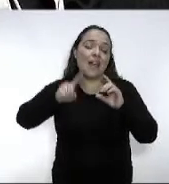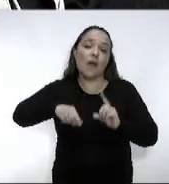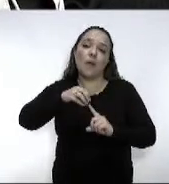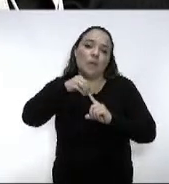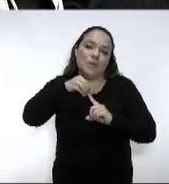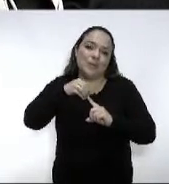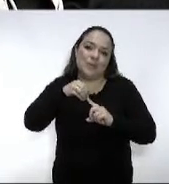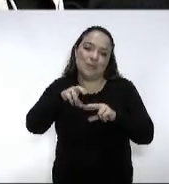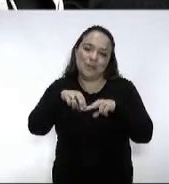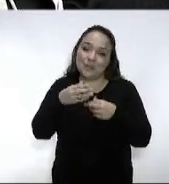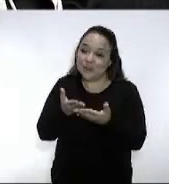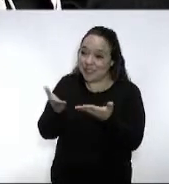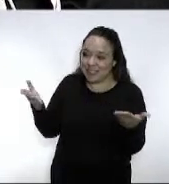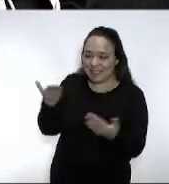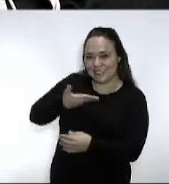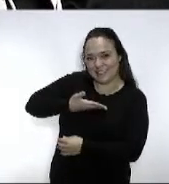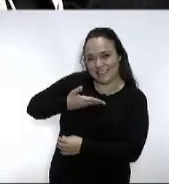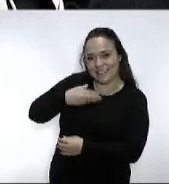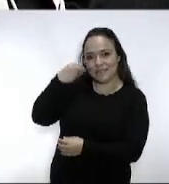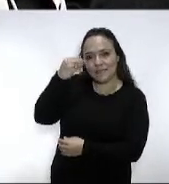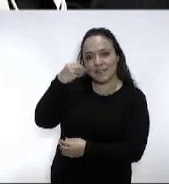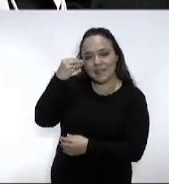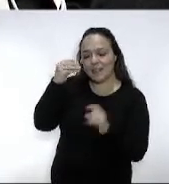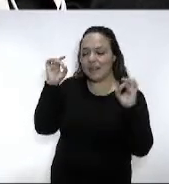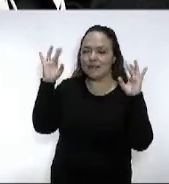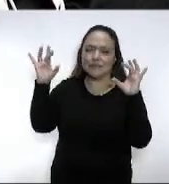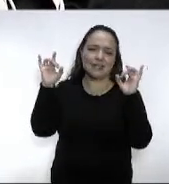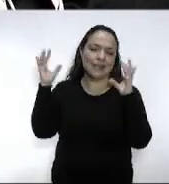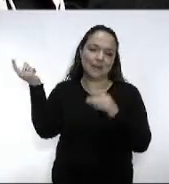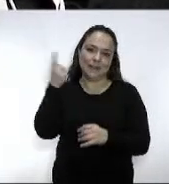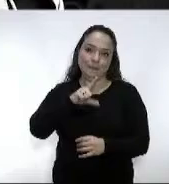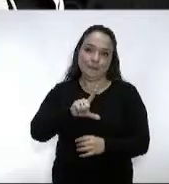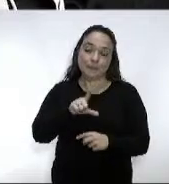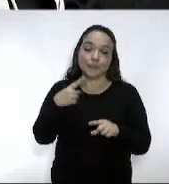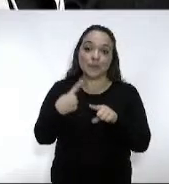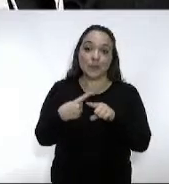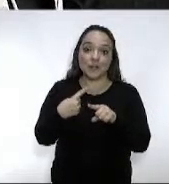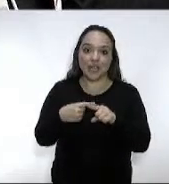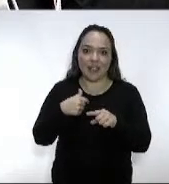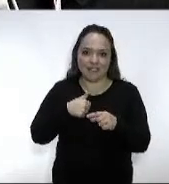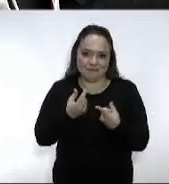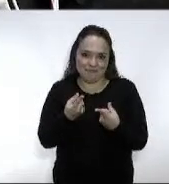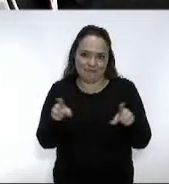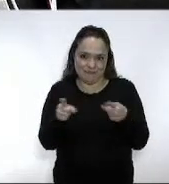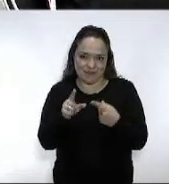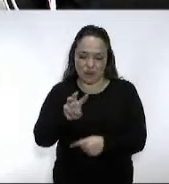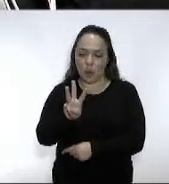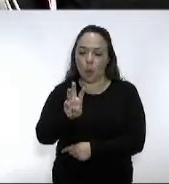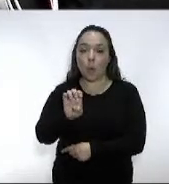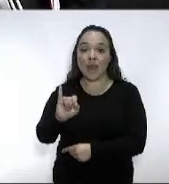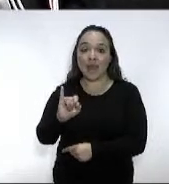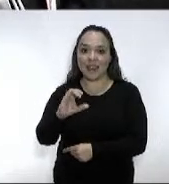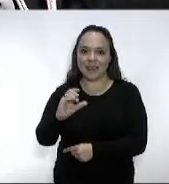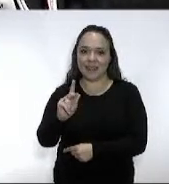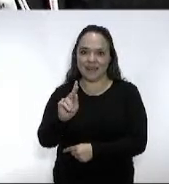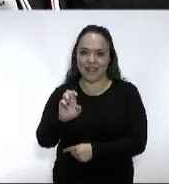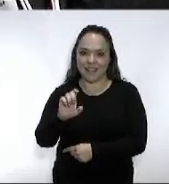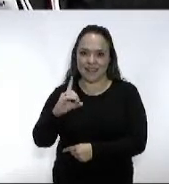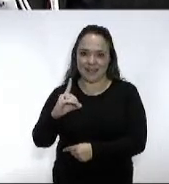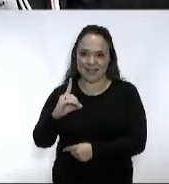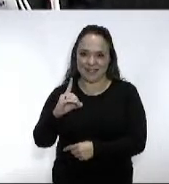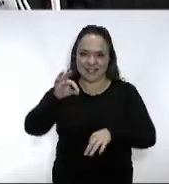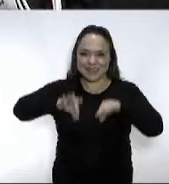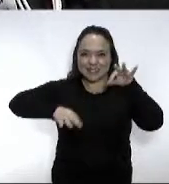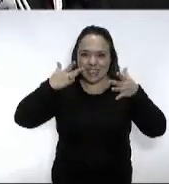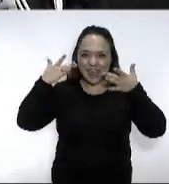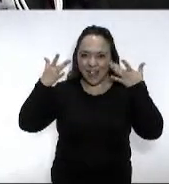to answer. Believe it, much easier to explain what American Academy is all about. American Academy is so hard to explain that even